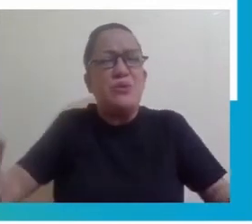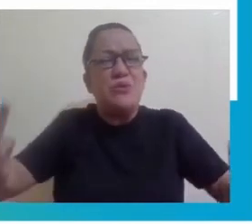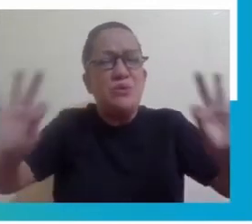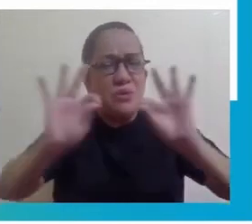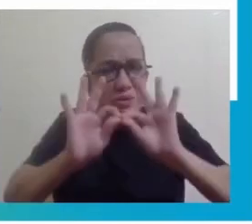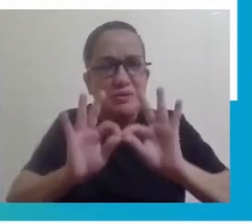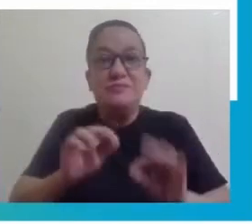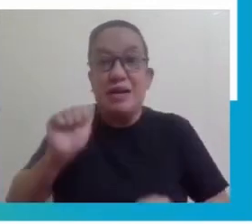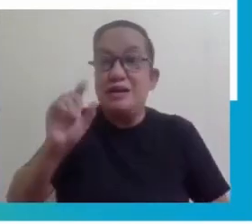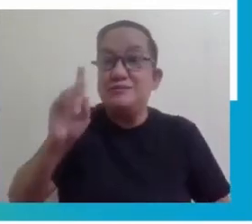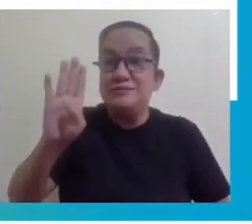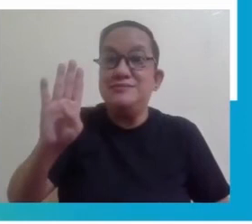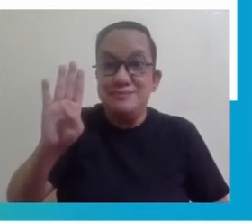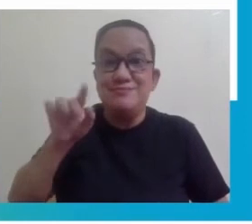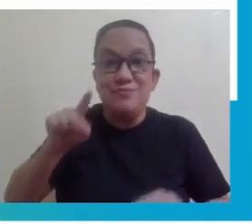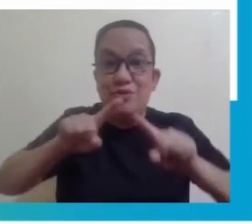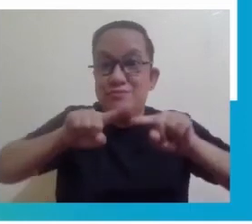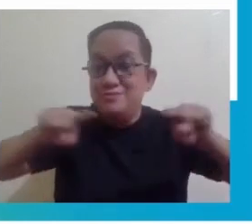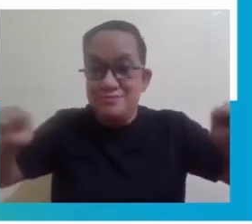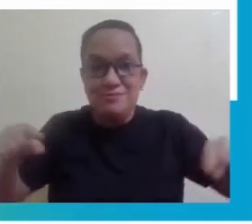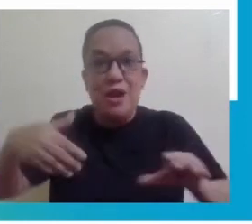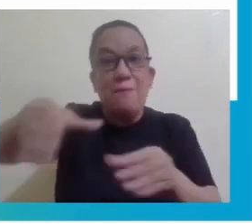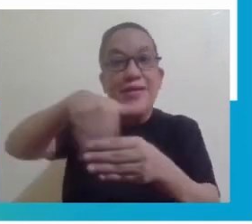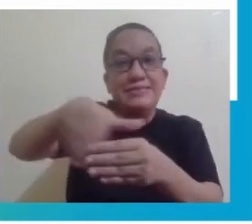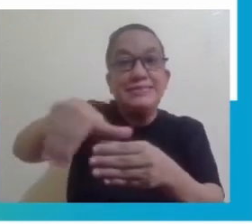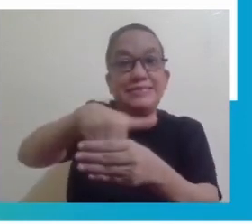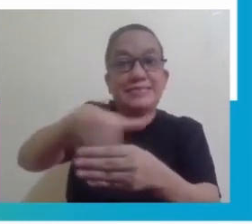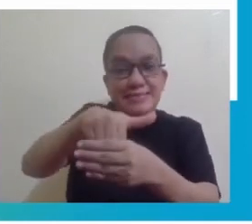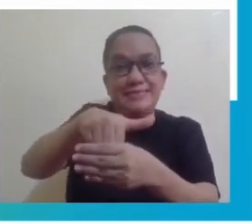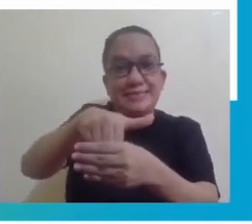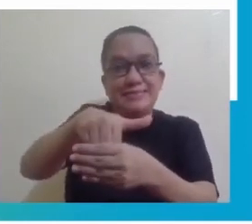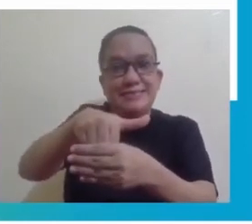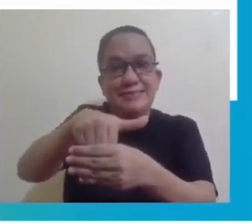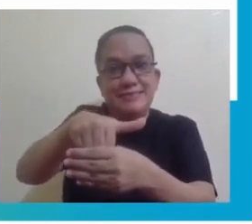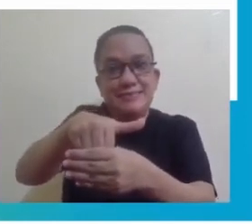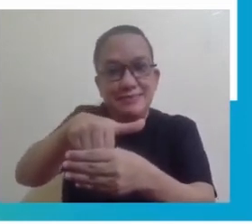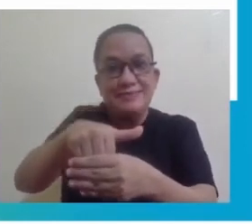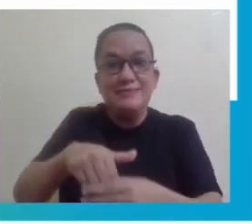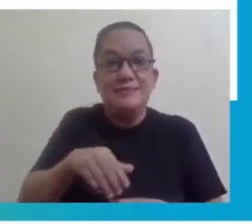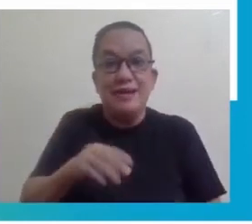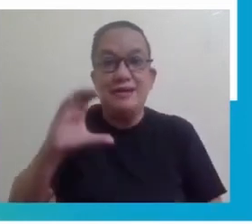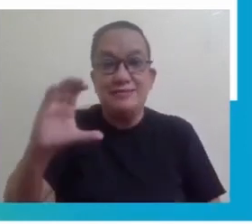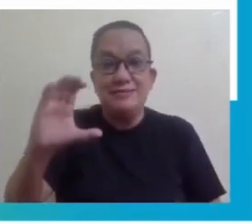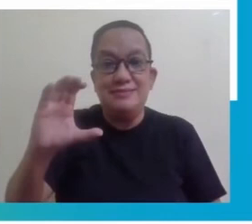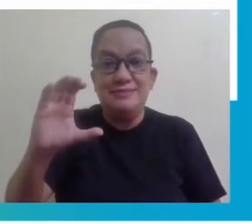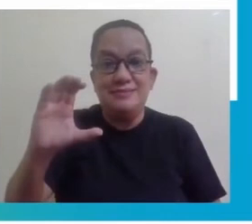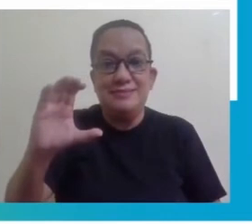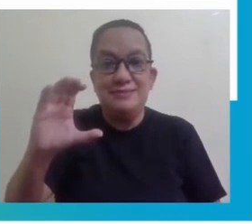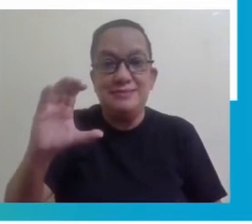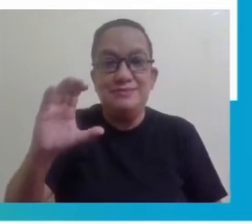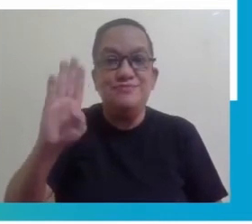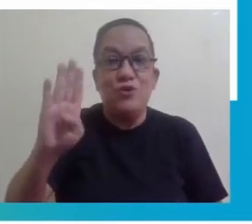member countries to the CBD, the Convention on Biological Diversity. So my question to you,